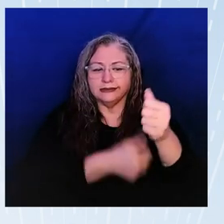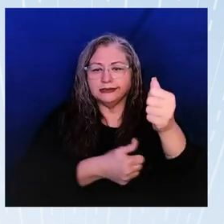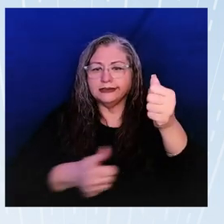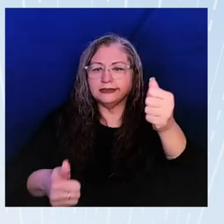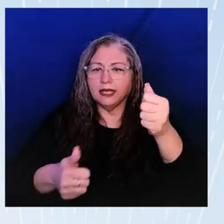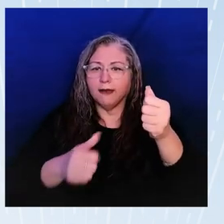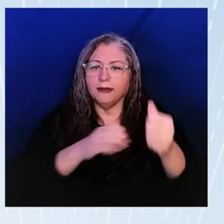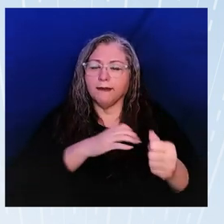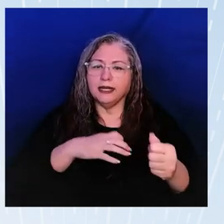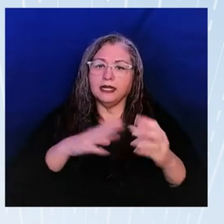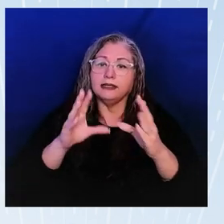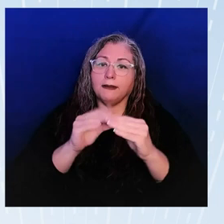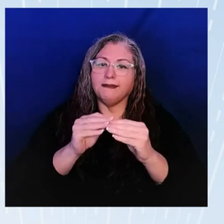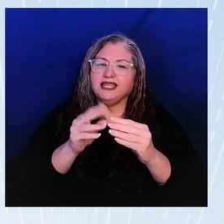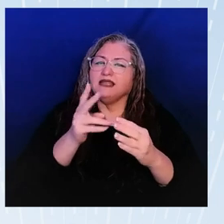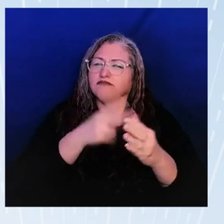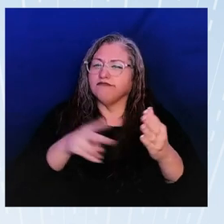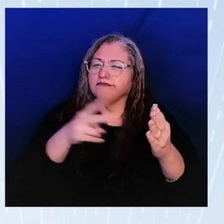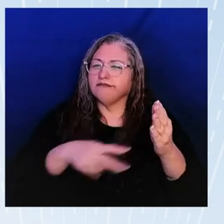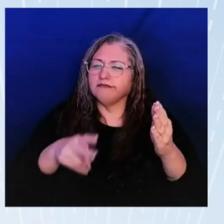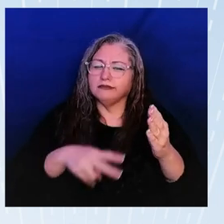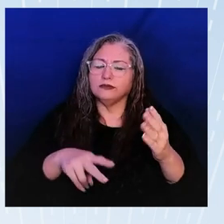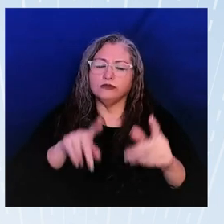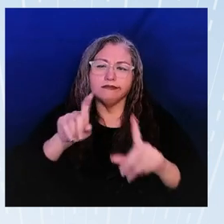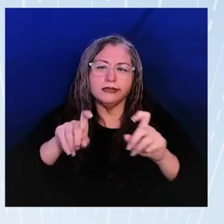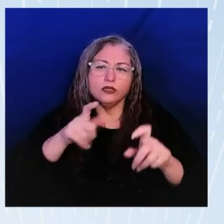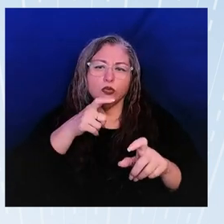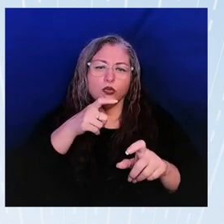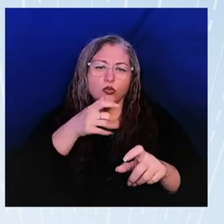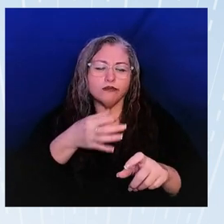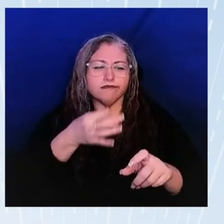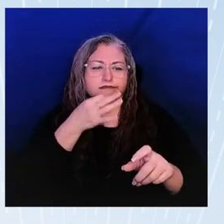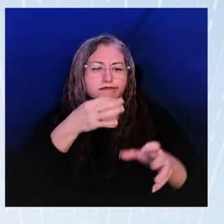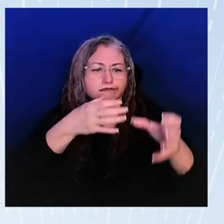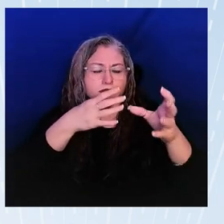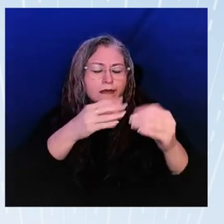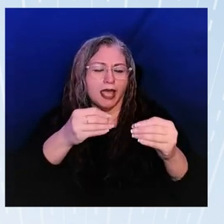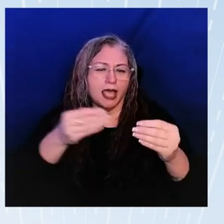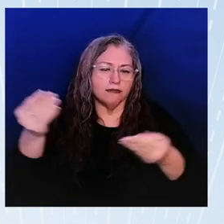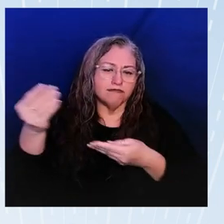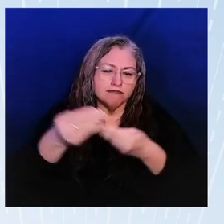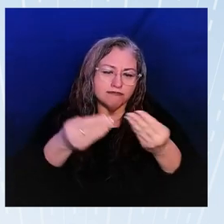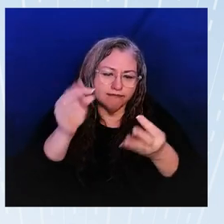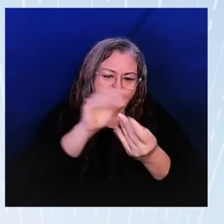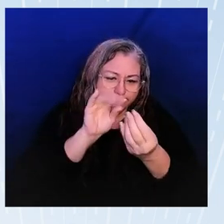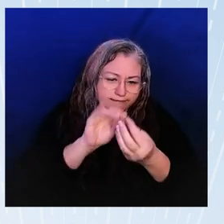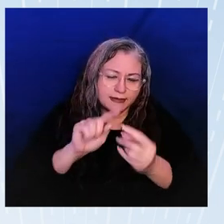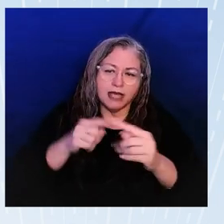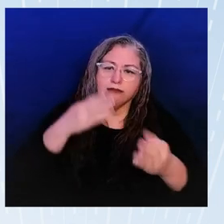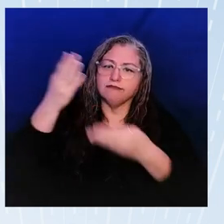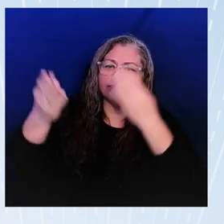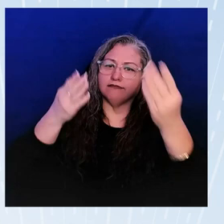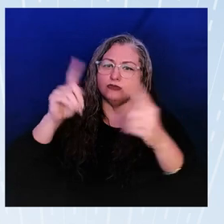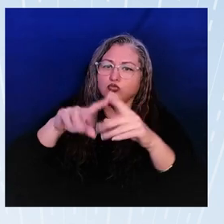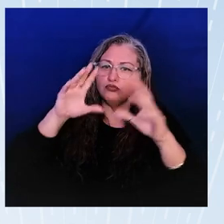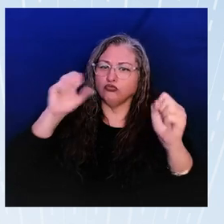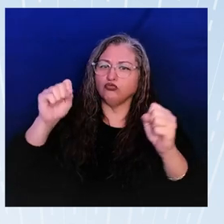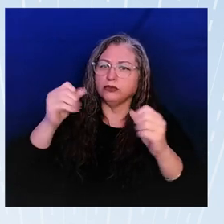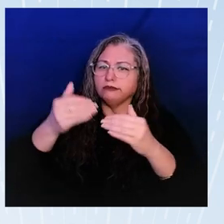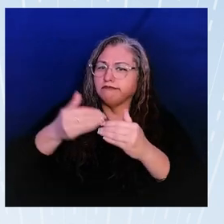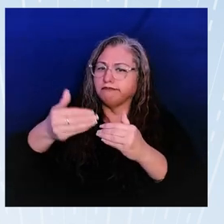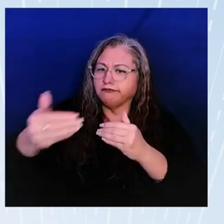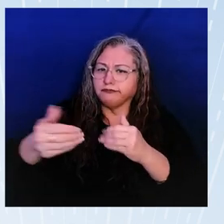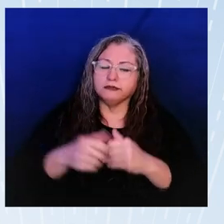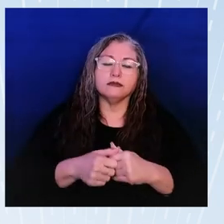biweekly to learn from subject matter experts and to craft recommendations that they have been submitting to the president on a rolling basis to advance